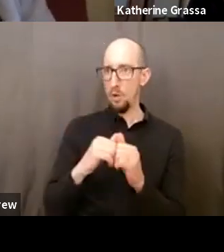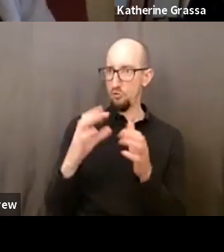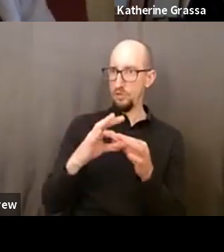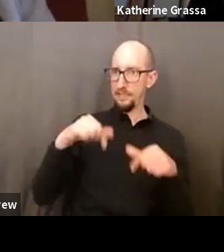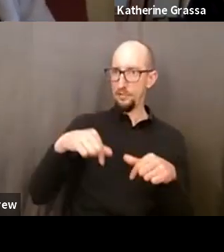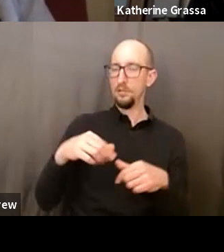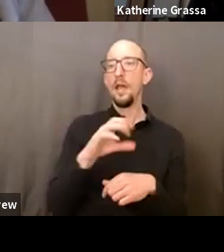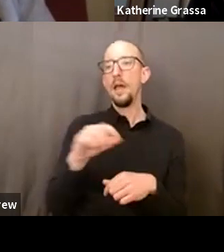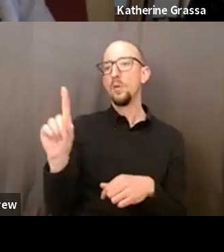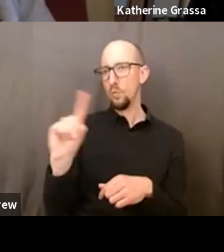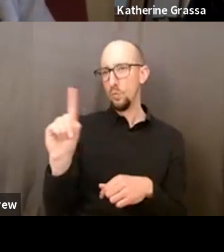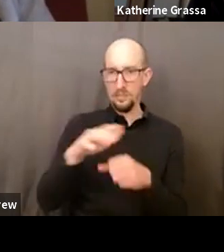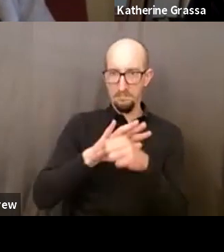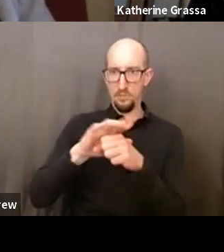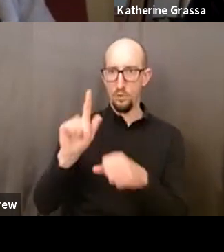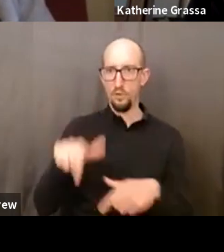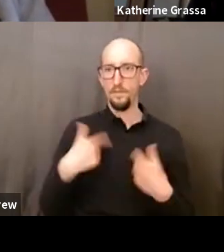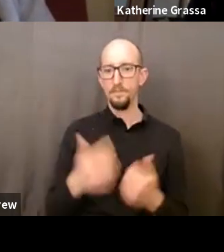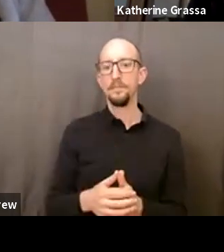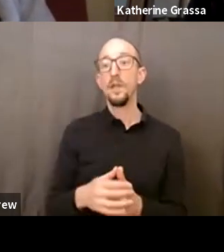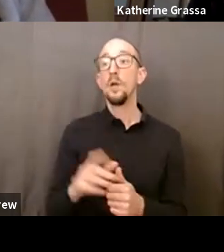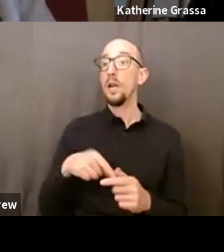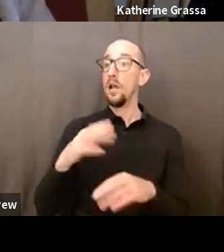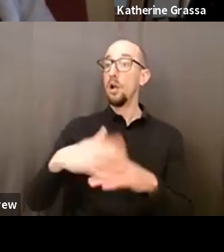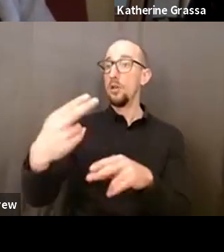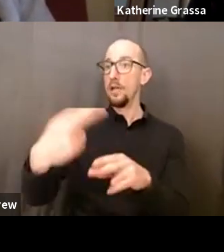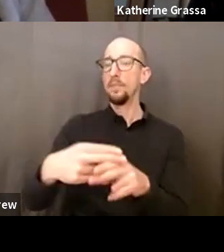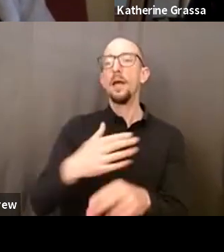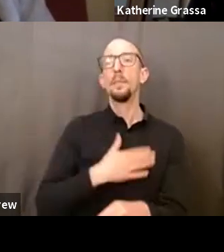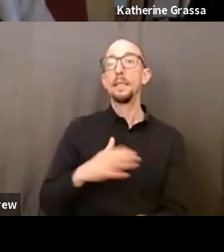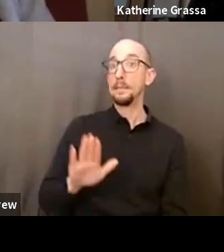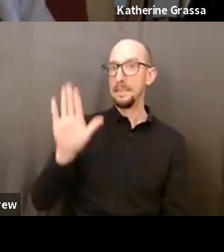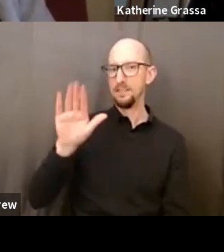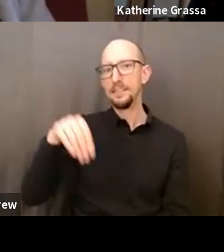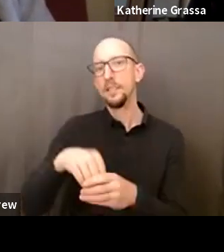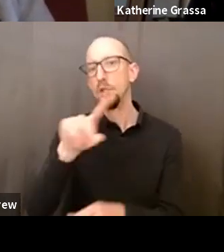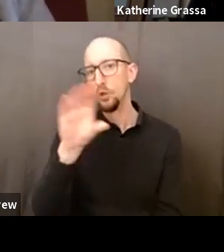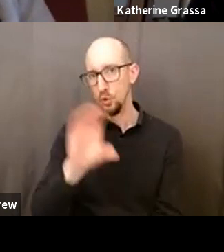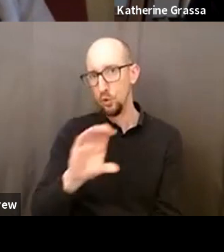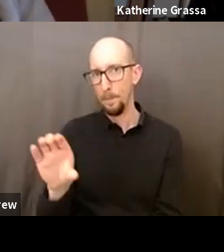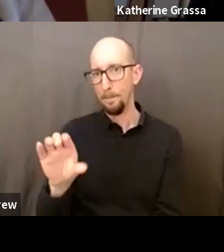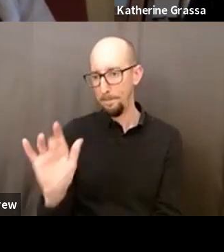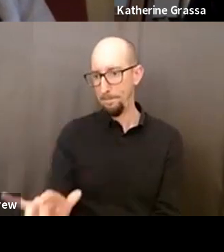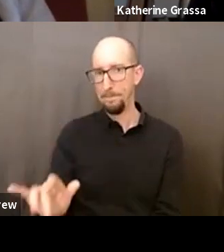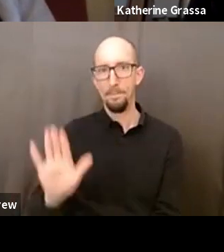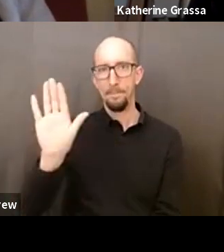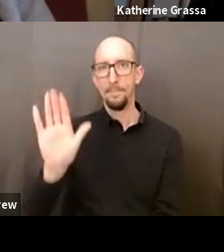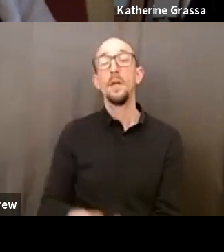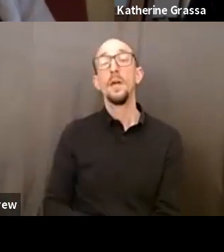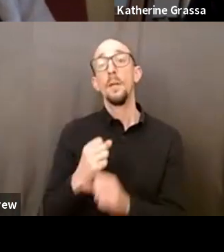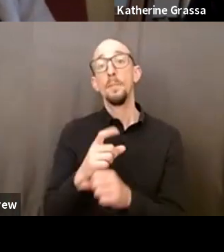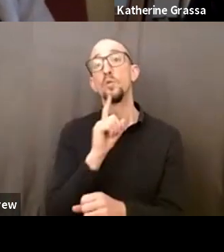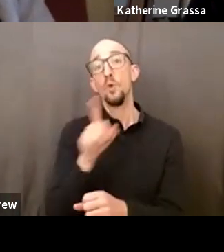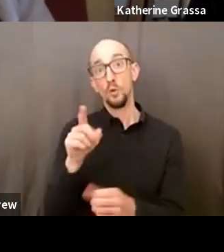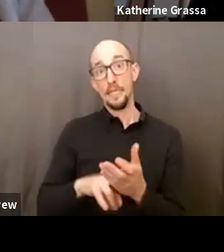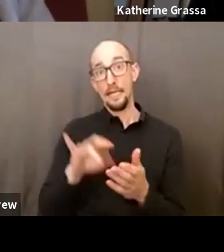you begin. When I call your name, please raise your hand virtually in Zoom. Make sure you're signing to Zoom with the same name